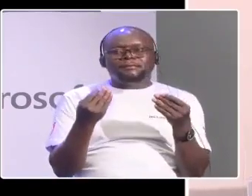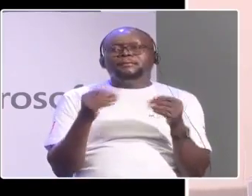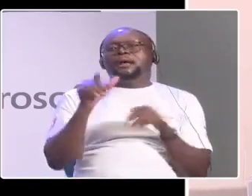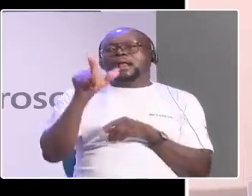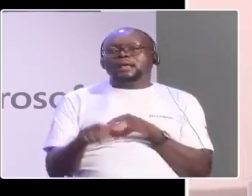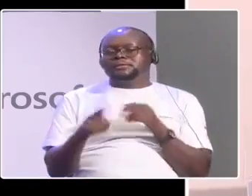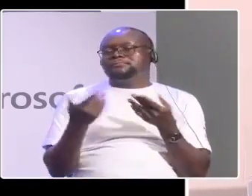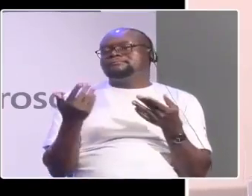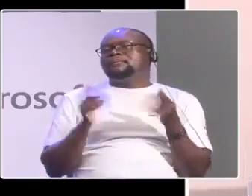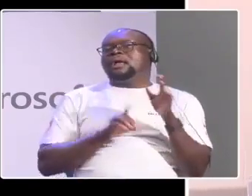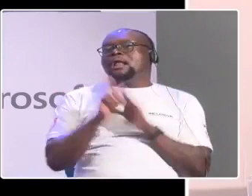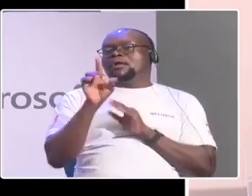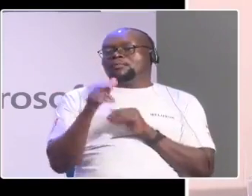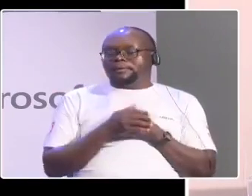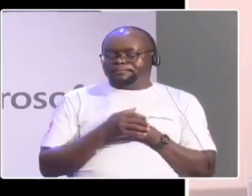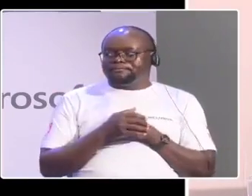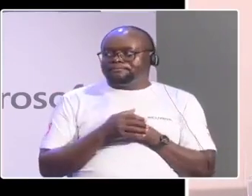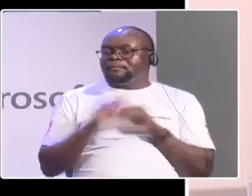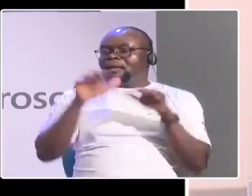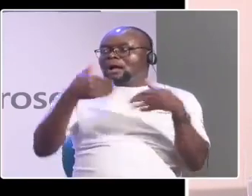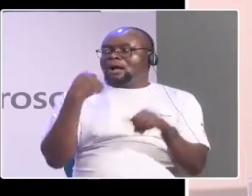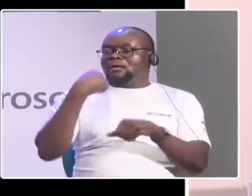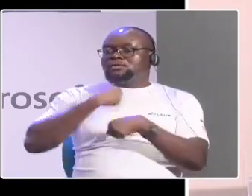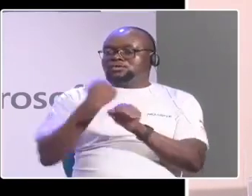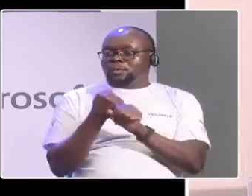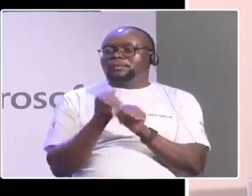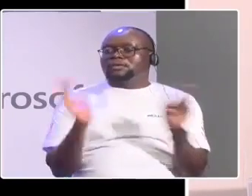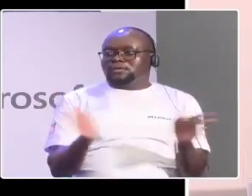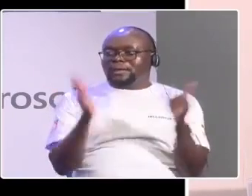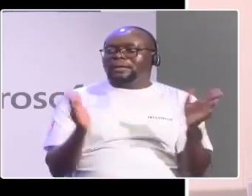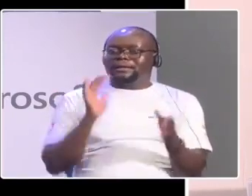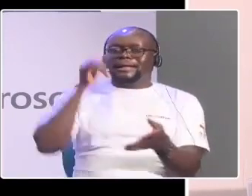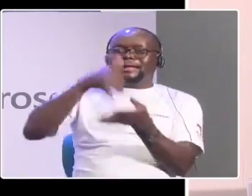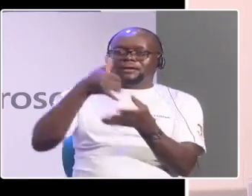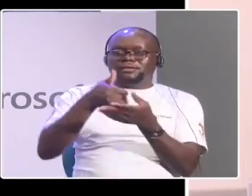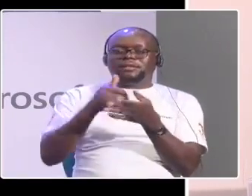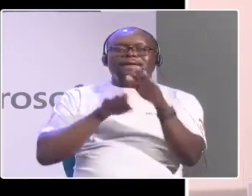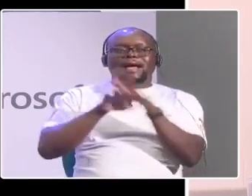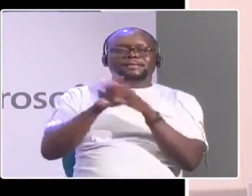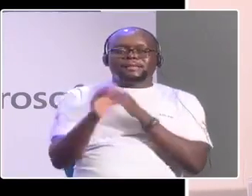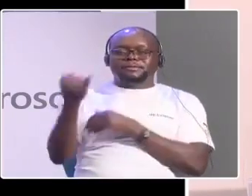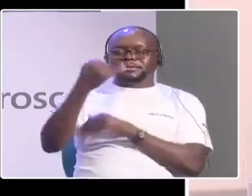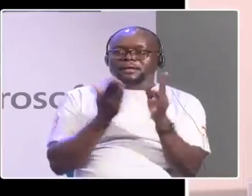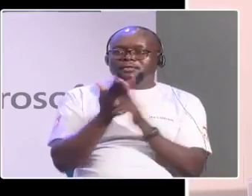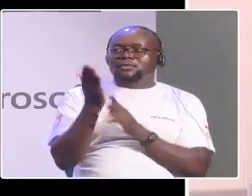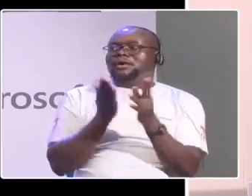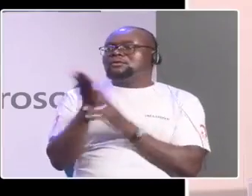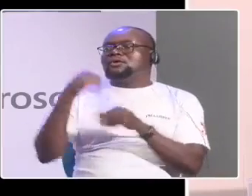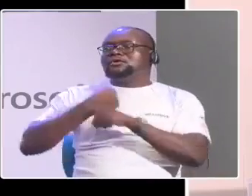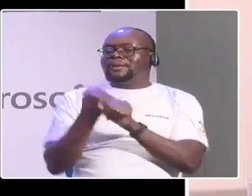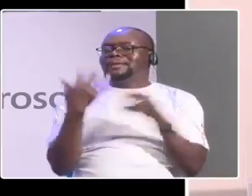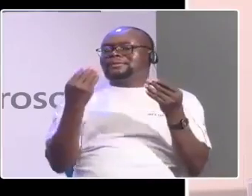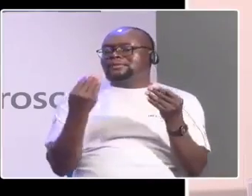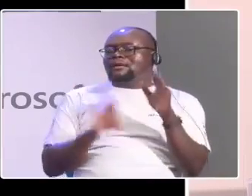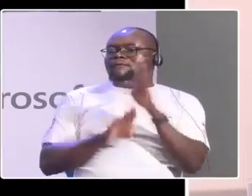developers off the hook. And how do we encourage inclusive, accessible design through and through and make it easier